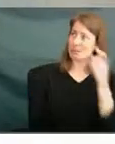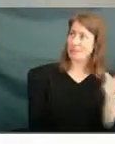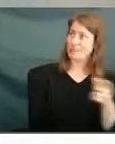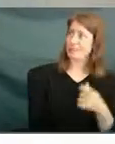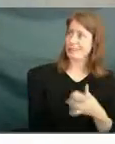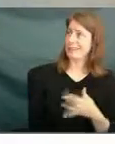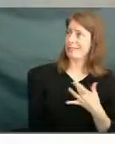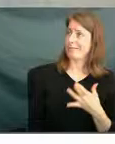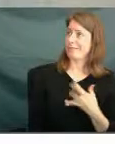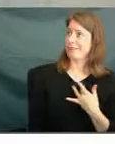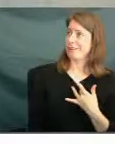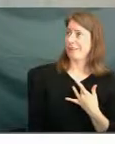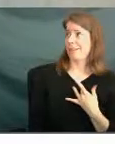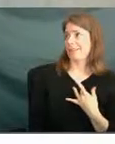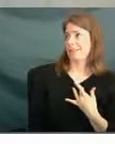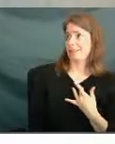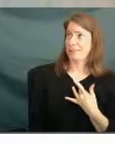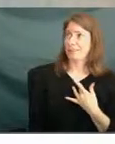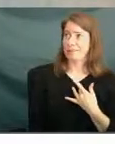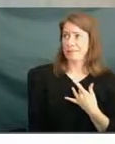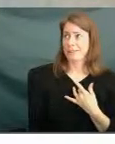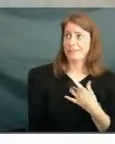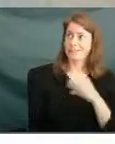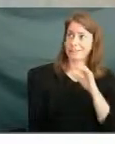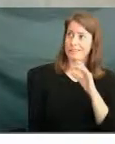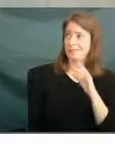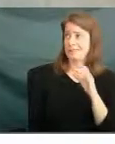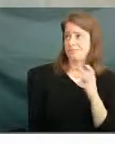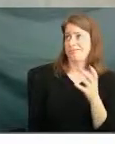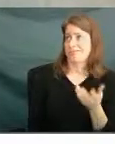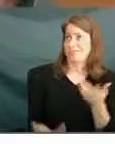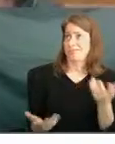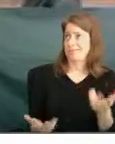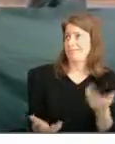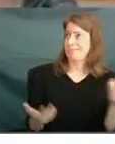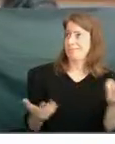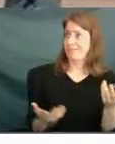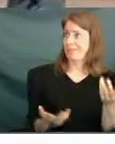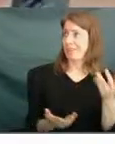power, attention, be powerful, and attention, belonging. Be the leader in the gang.